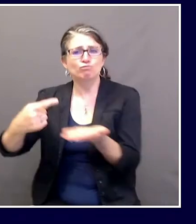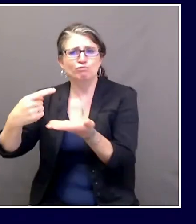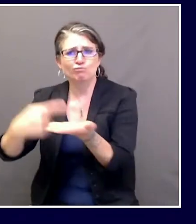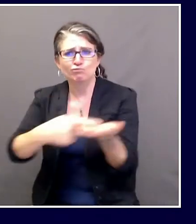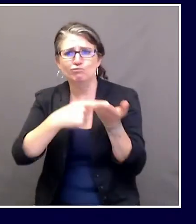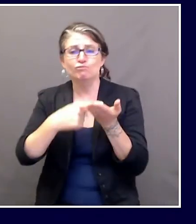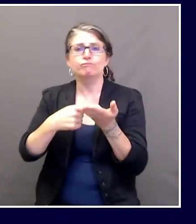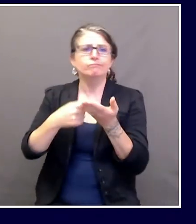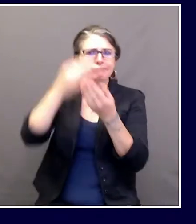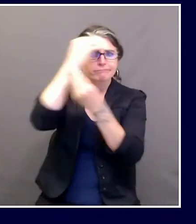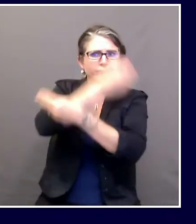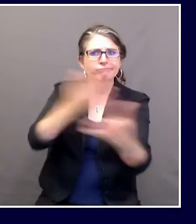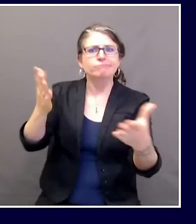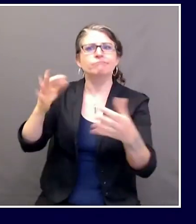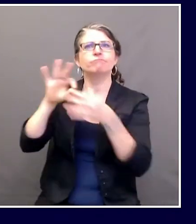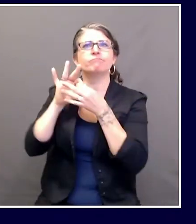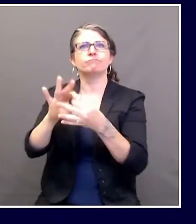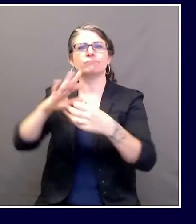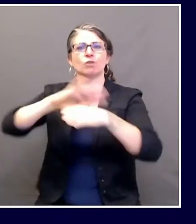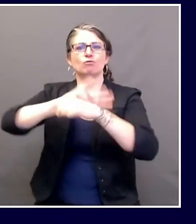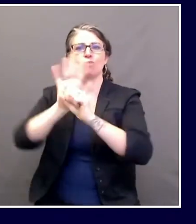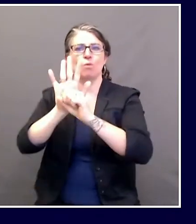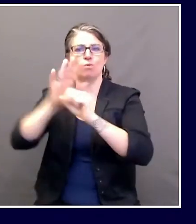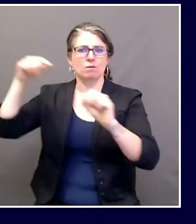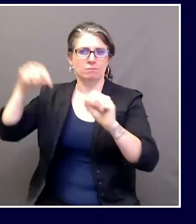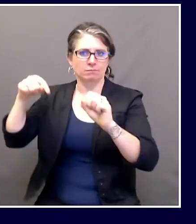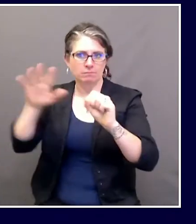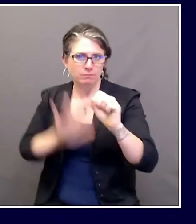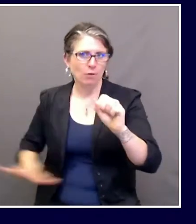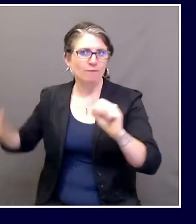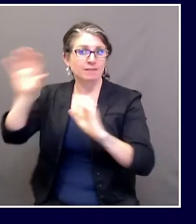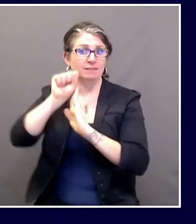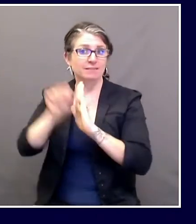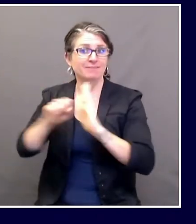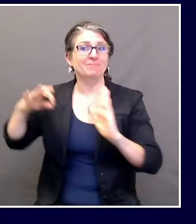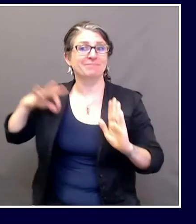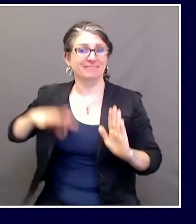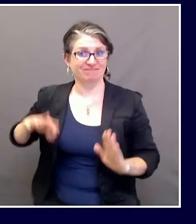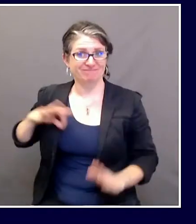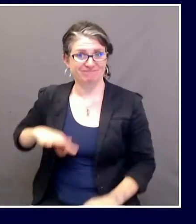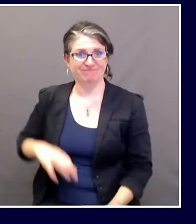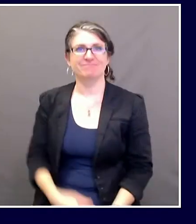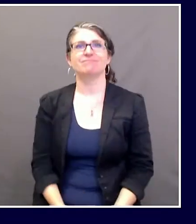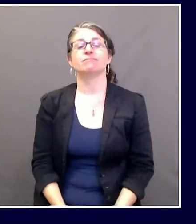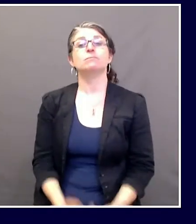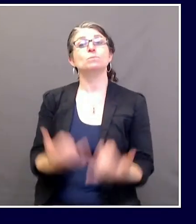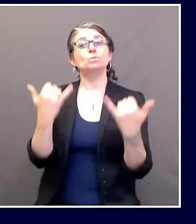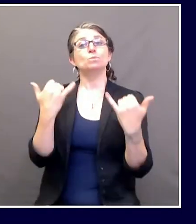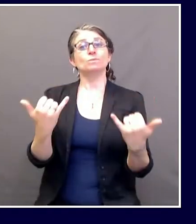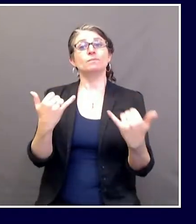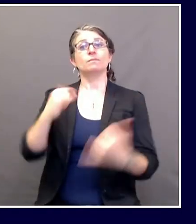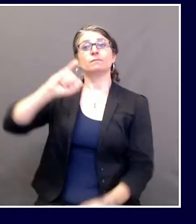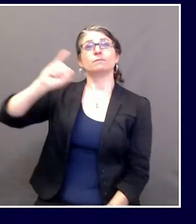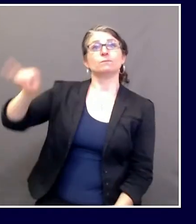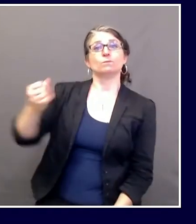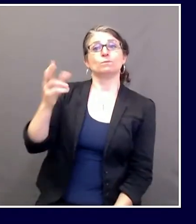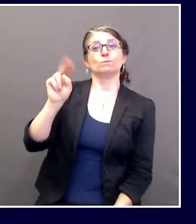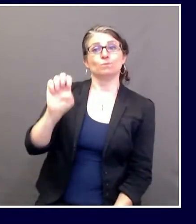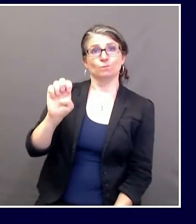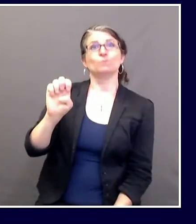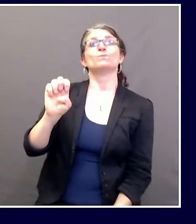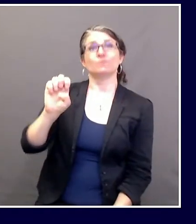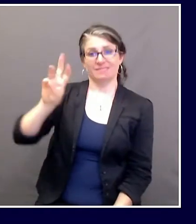to talk about where we are with respect to COVID-19 for the entire state of Maine for today, Wednesday, June